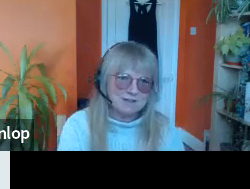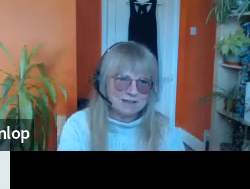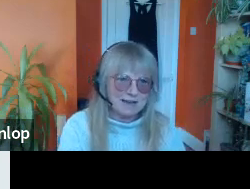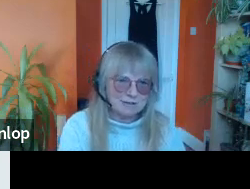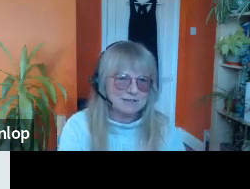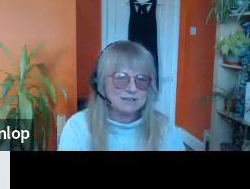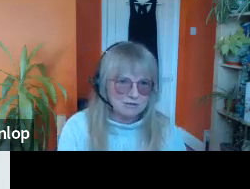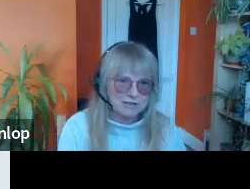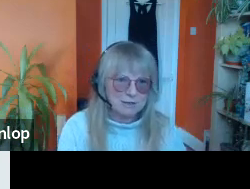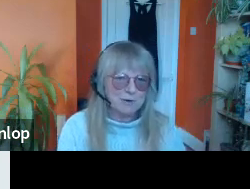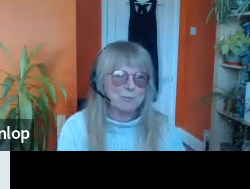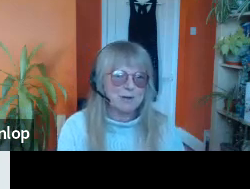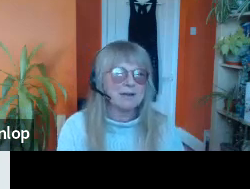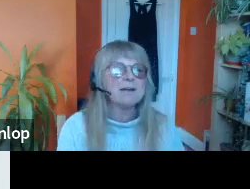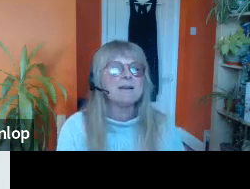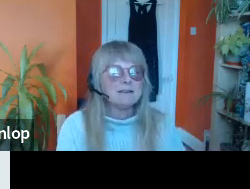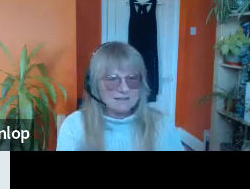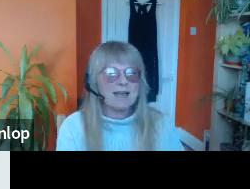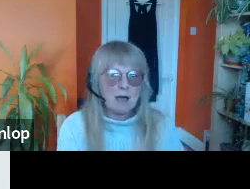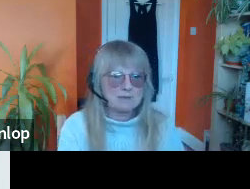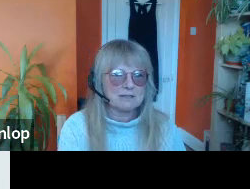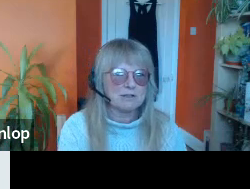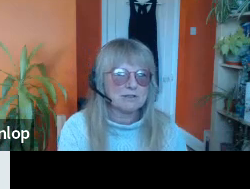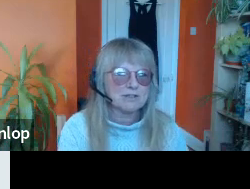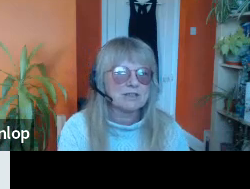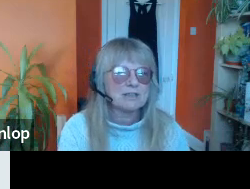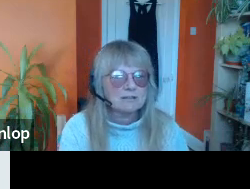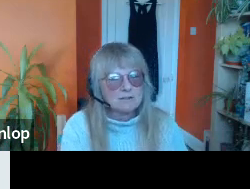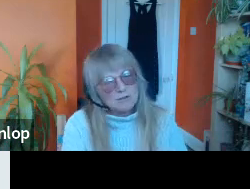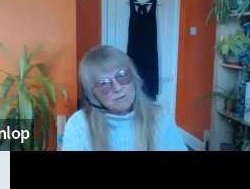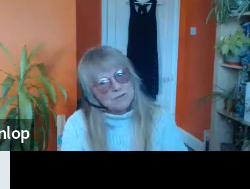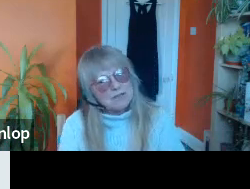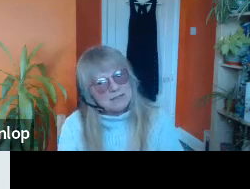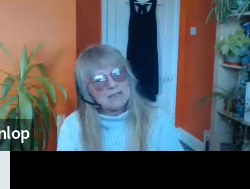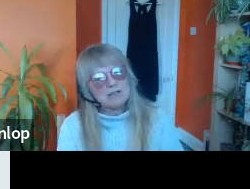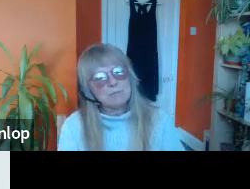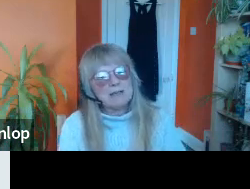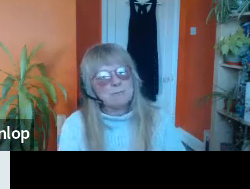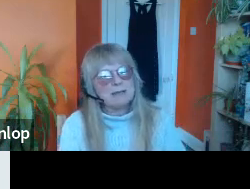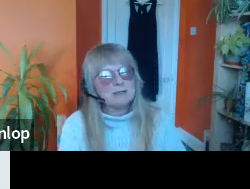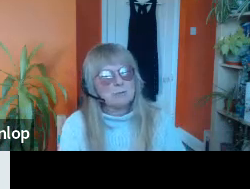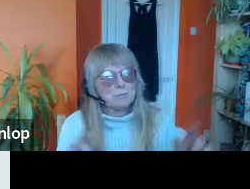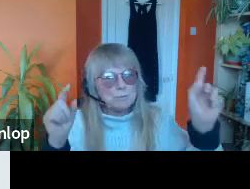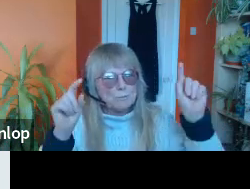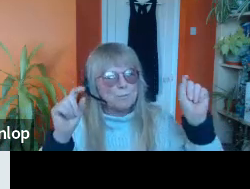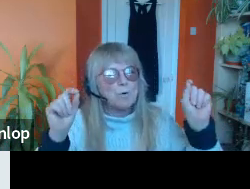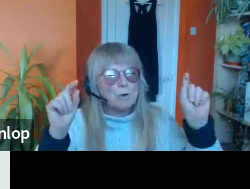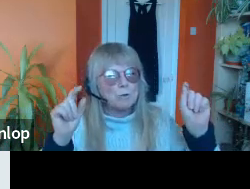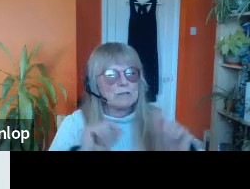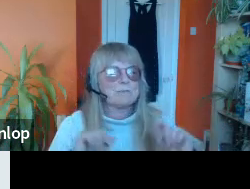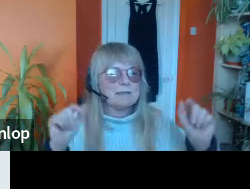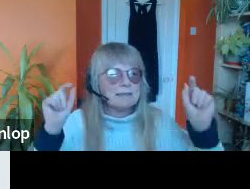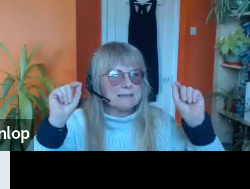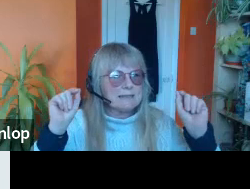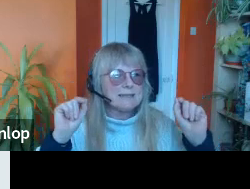and then finding out it's totally inappropriate, because that happens a lot. Because often the decisions are made based on what